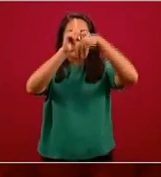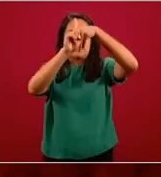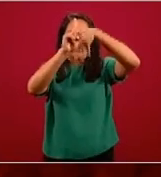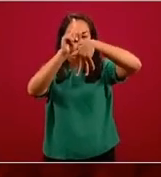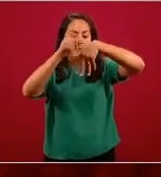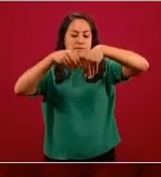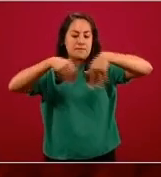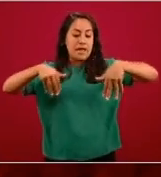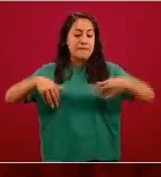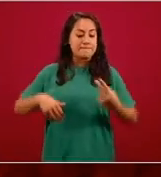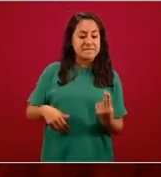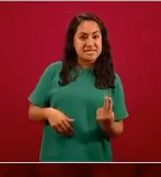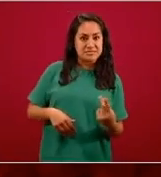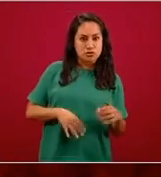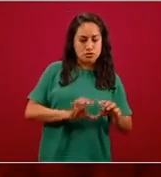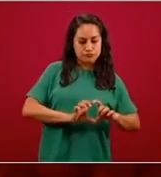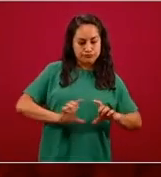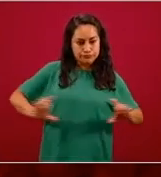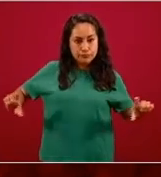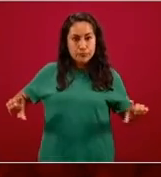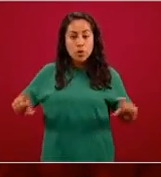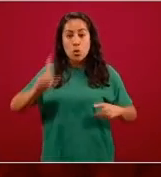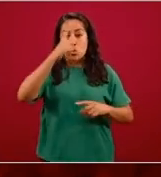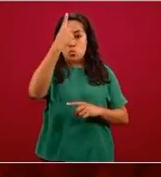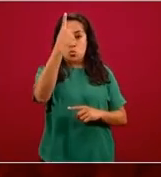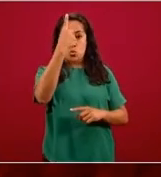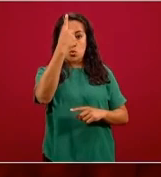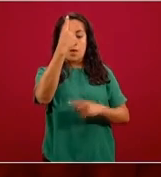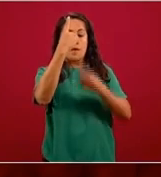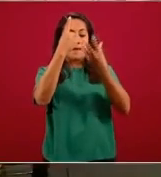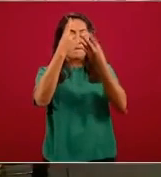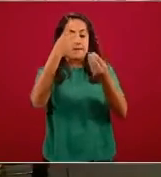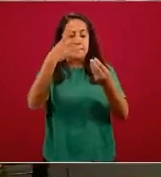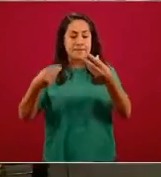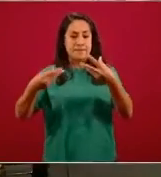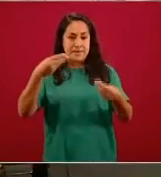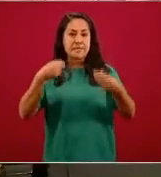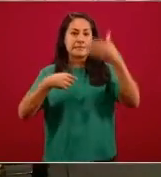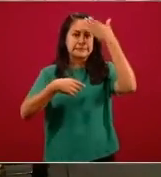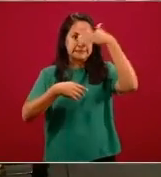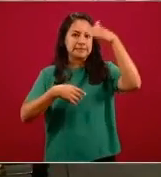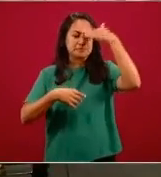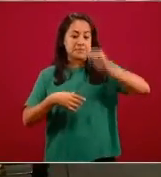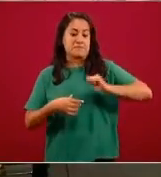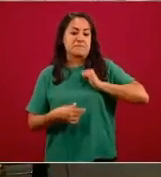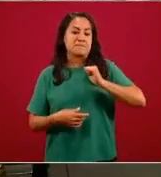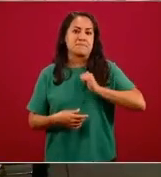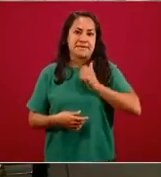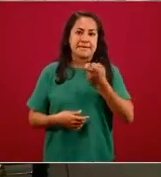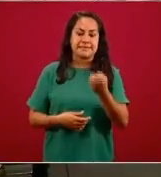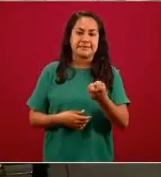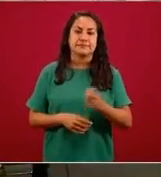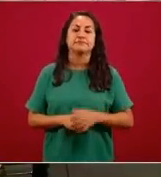pyramid of 25 people, and in that way, we're optimizing, taking advantage of each specialist that we have.